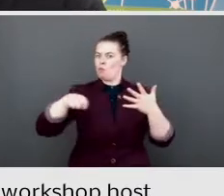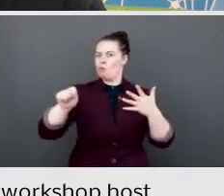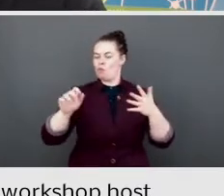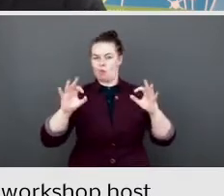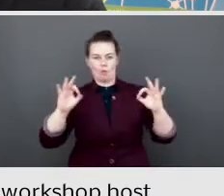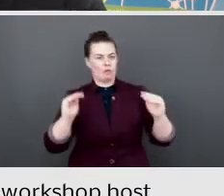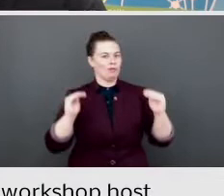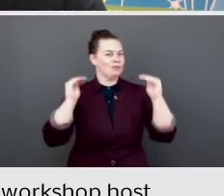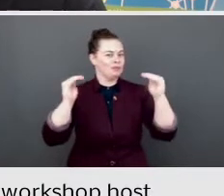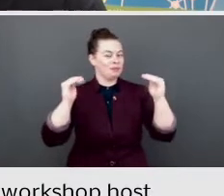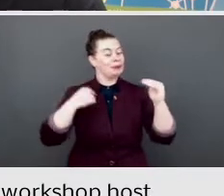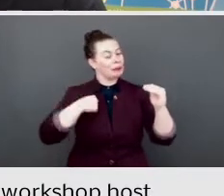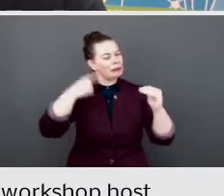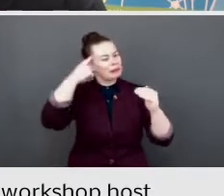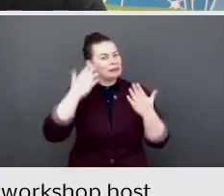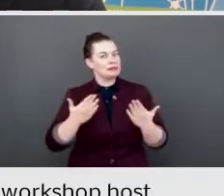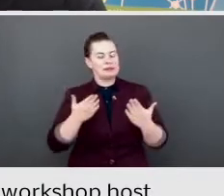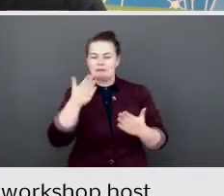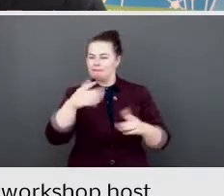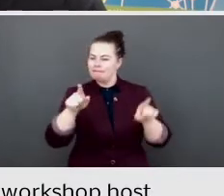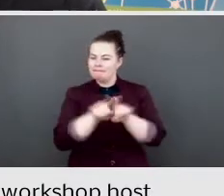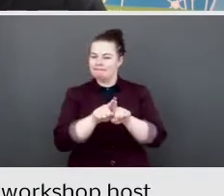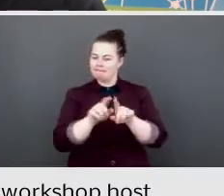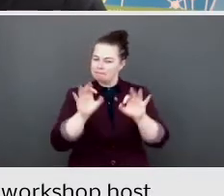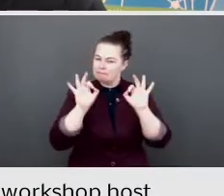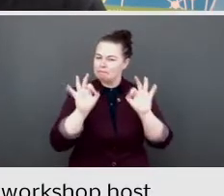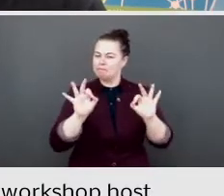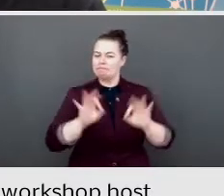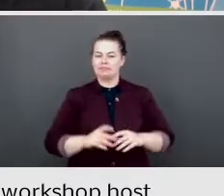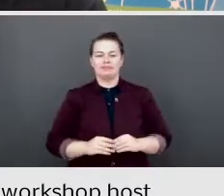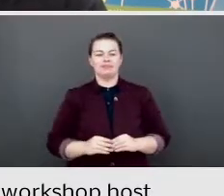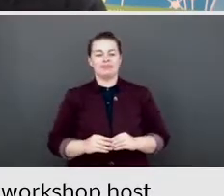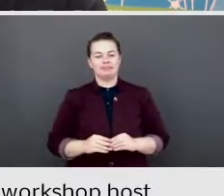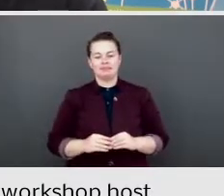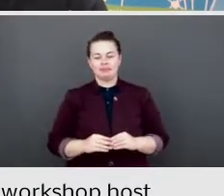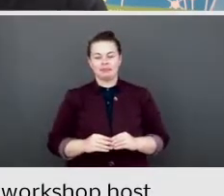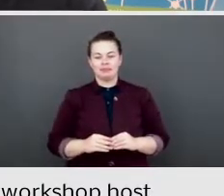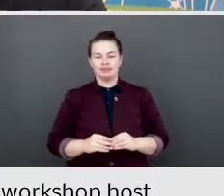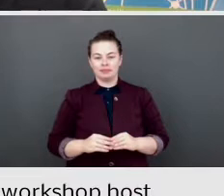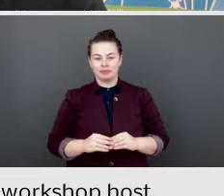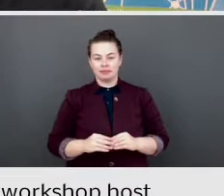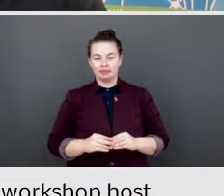successful. Therefore, I'm sure that the event today will be very successful too.